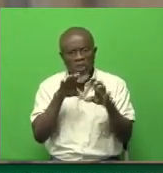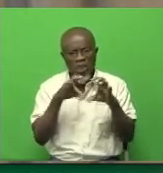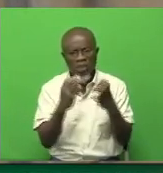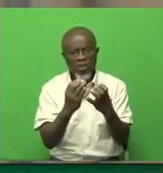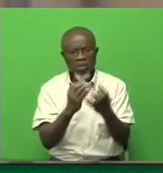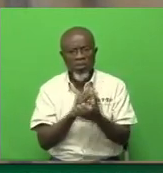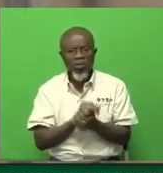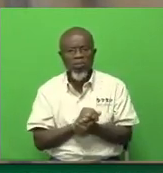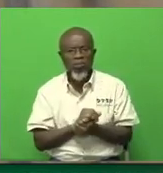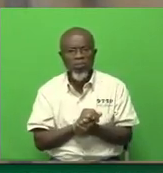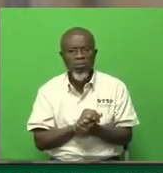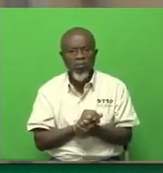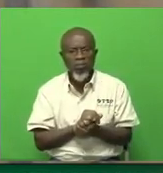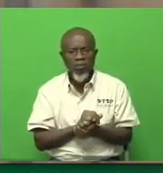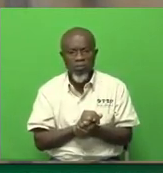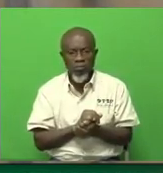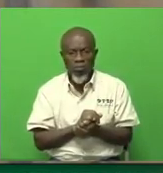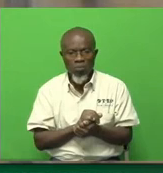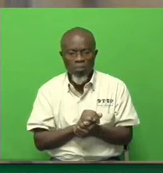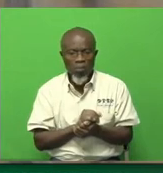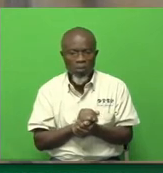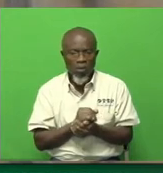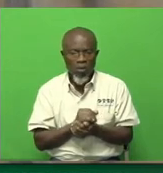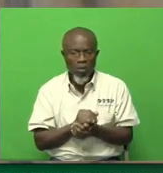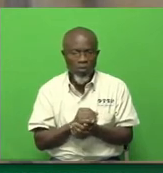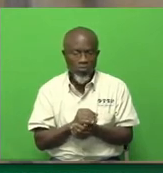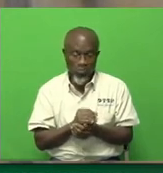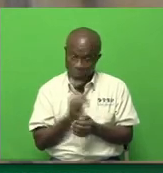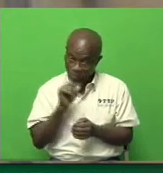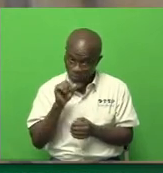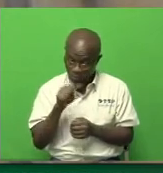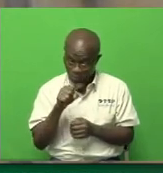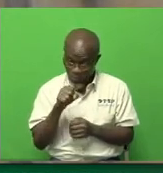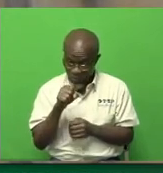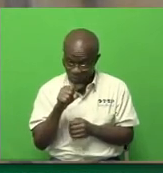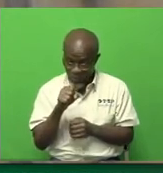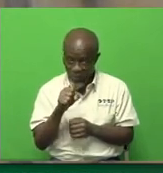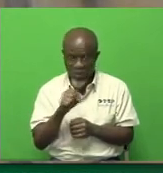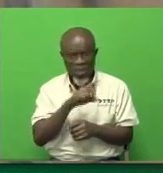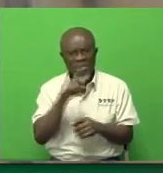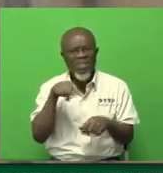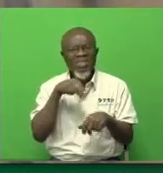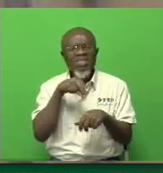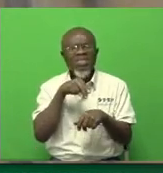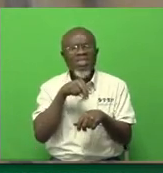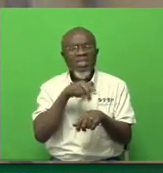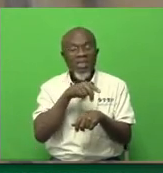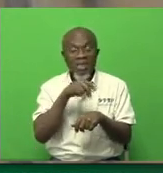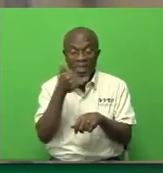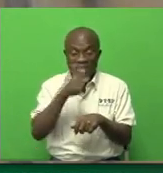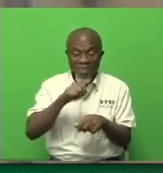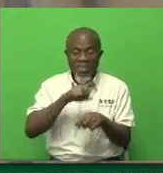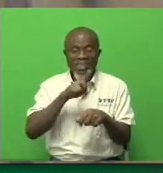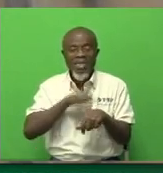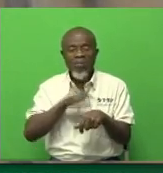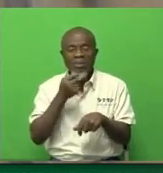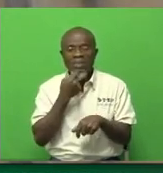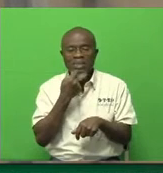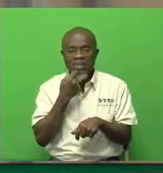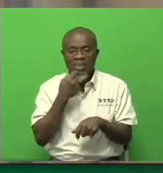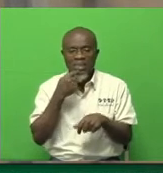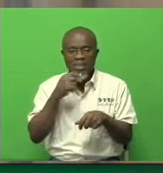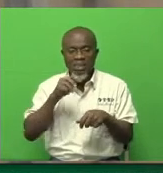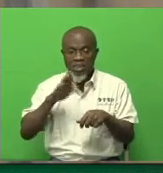physical School operation as a matter of fact every time we mentioned that students had to get back to school